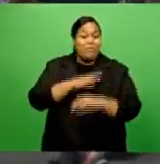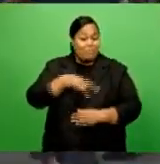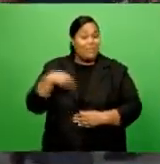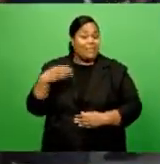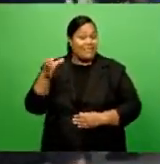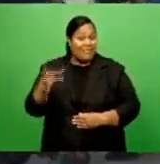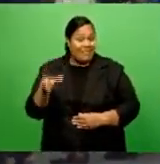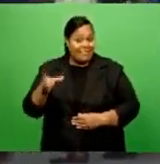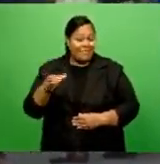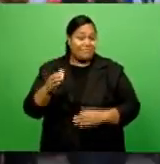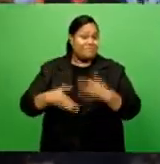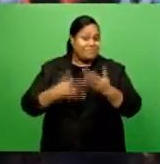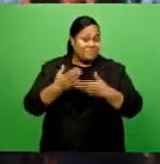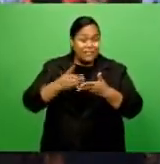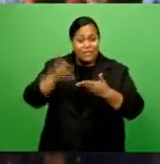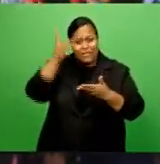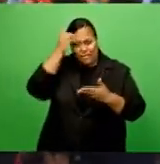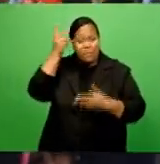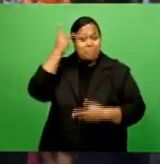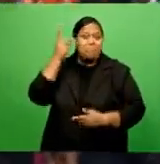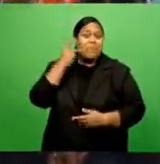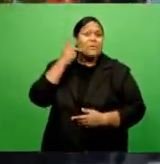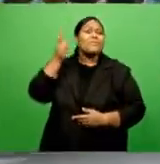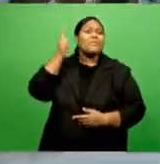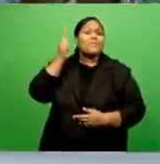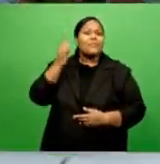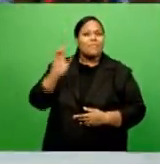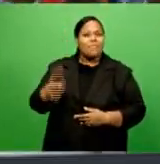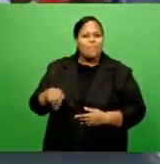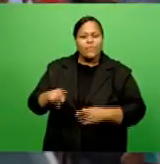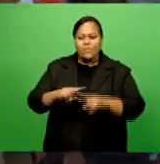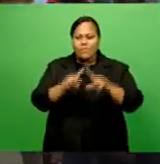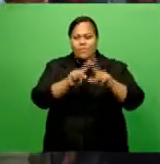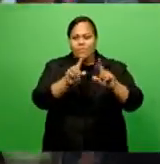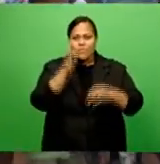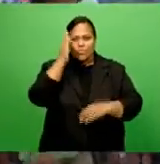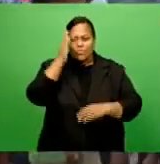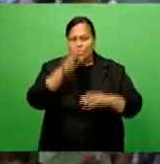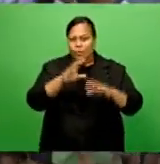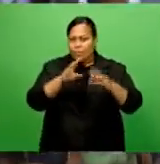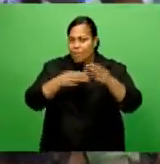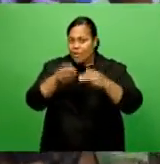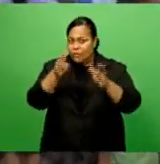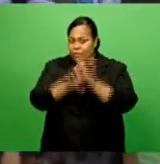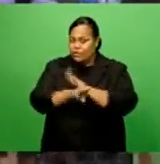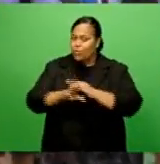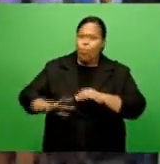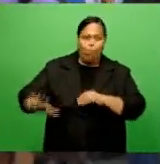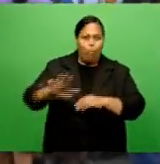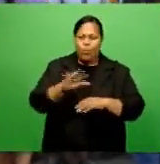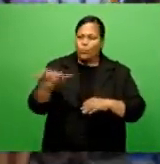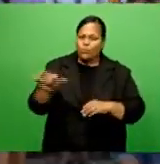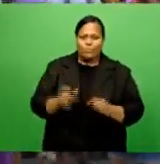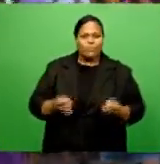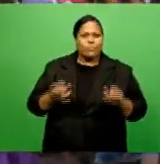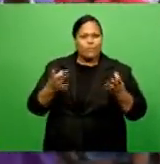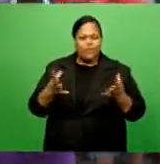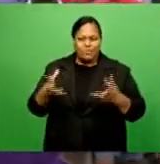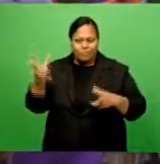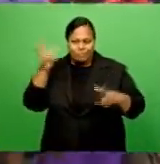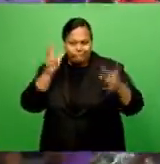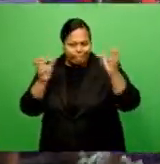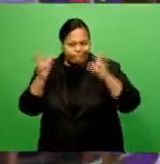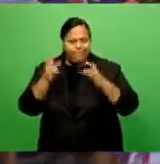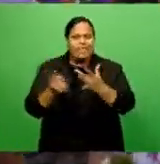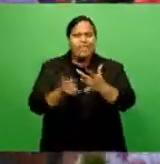says, as parents, teachers and members of the respective school management, everyone should stand ready to listen to each other's